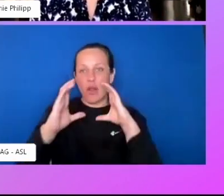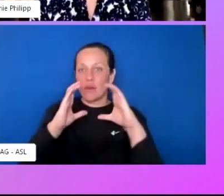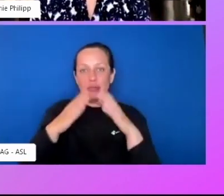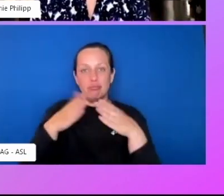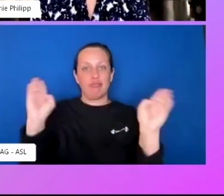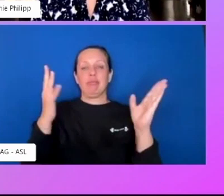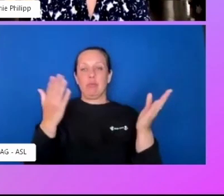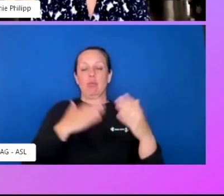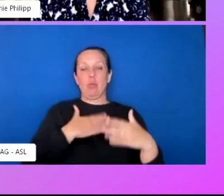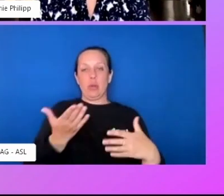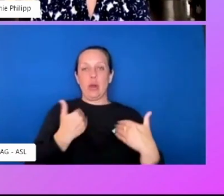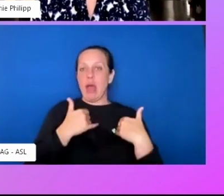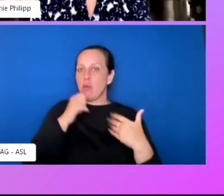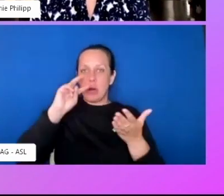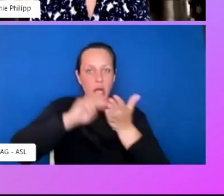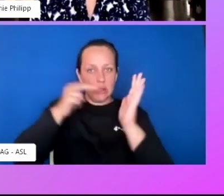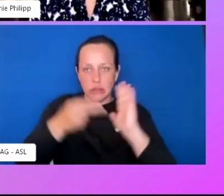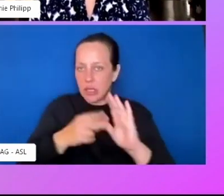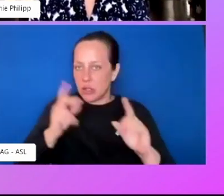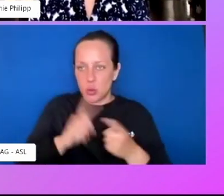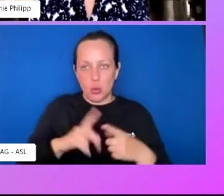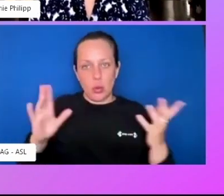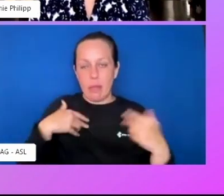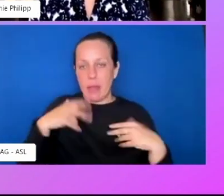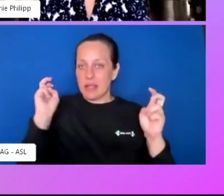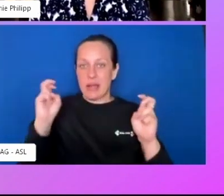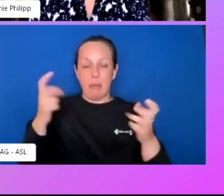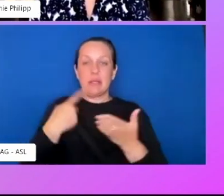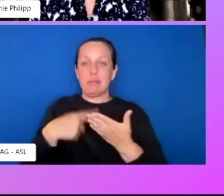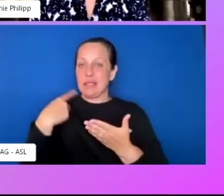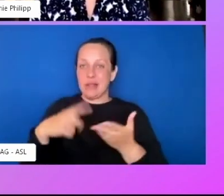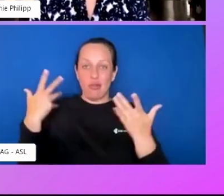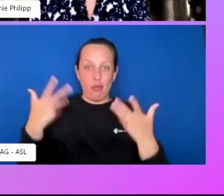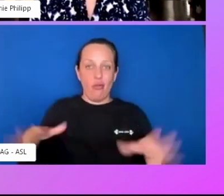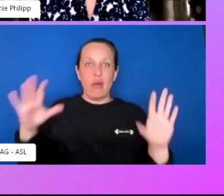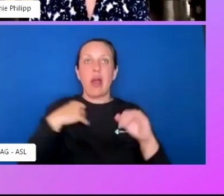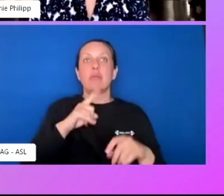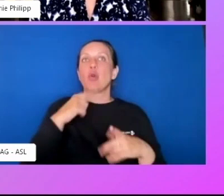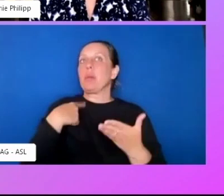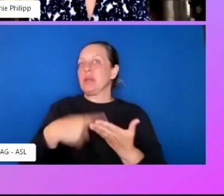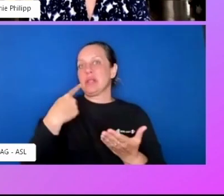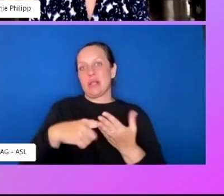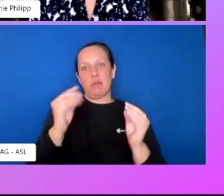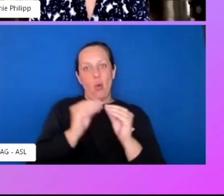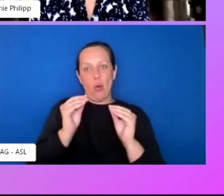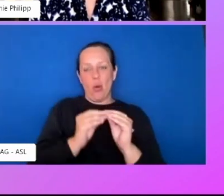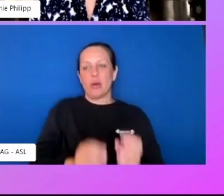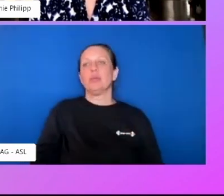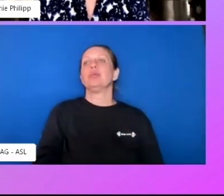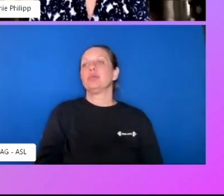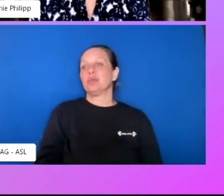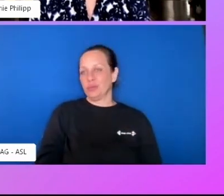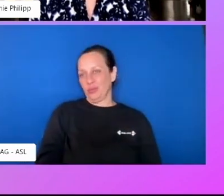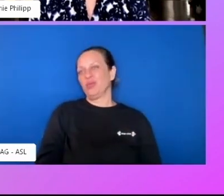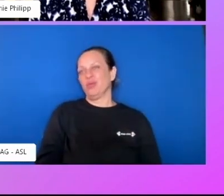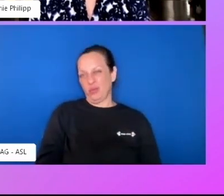certainly nobody's intent, and that is a topic that has been discussed, and I'm sure will be discussed again. So